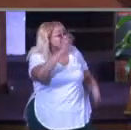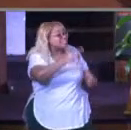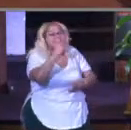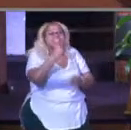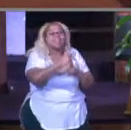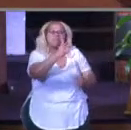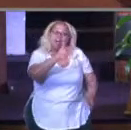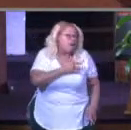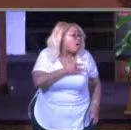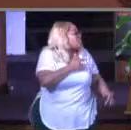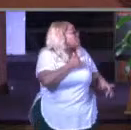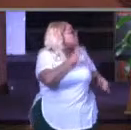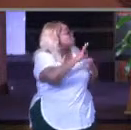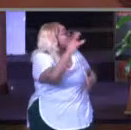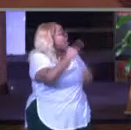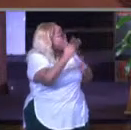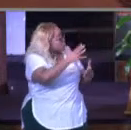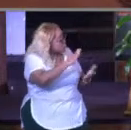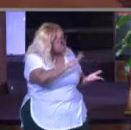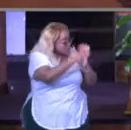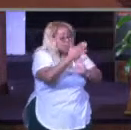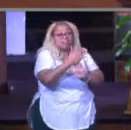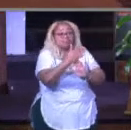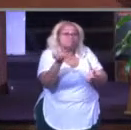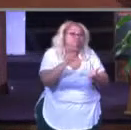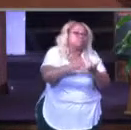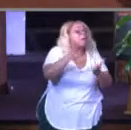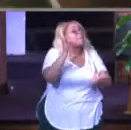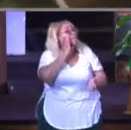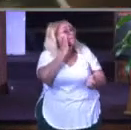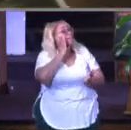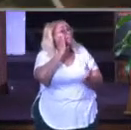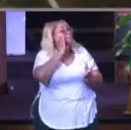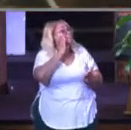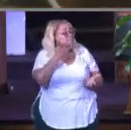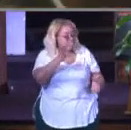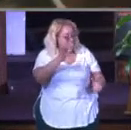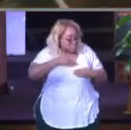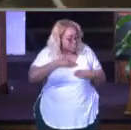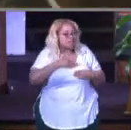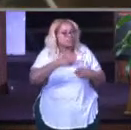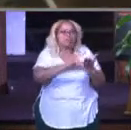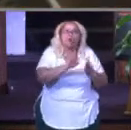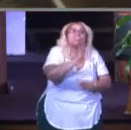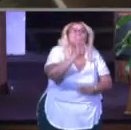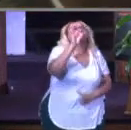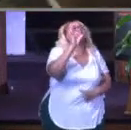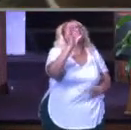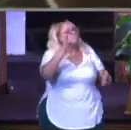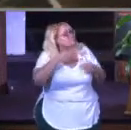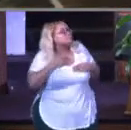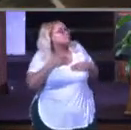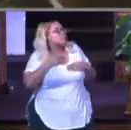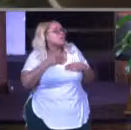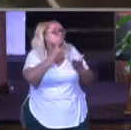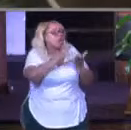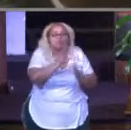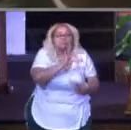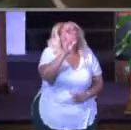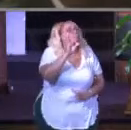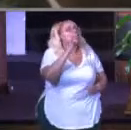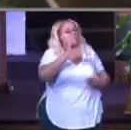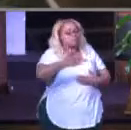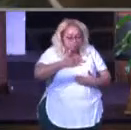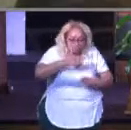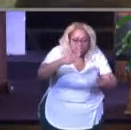the Spirit keep your heart? Didn't the Spirit help you get out of bed? Receive the Holy Spirit. Receive the Holy